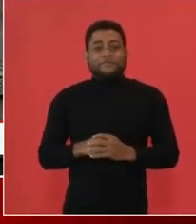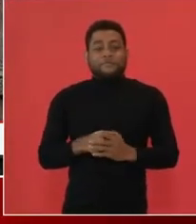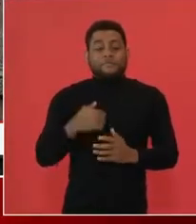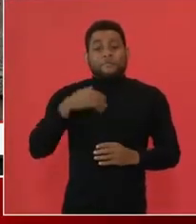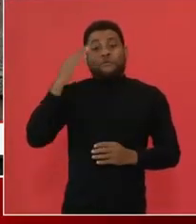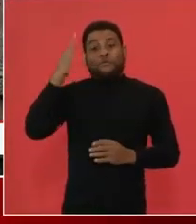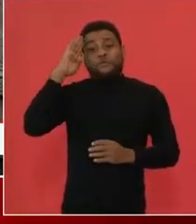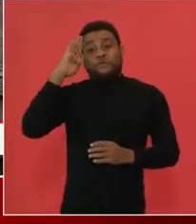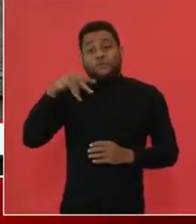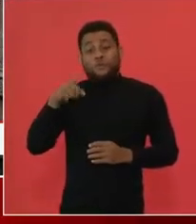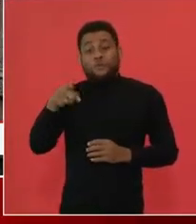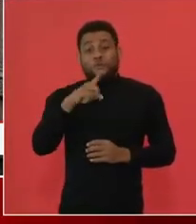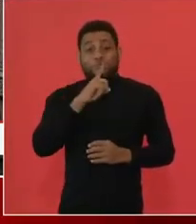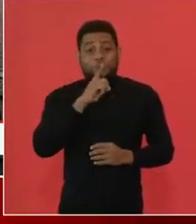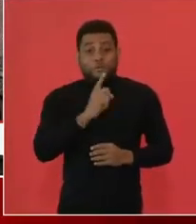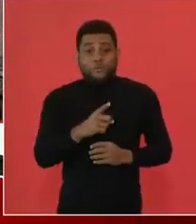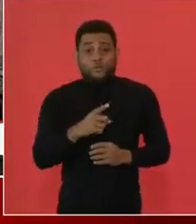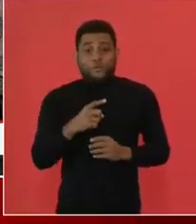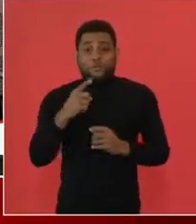my hair.